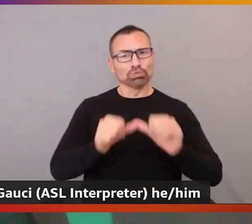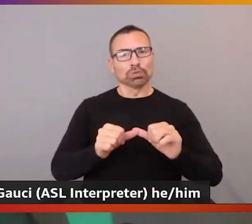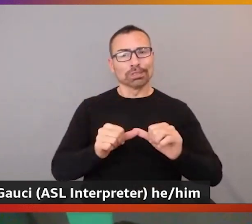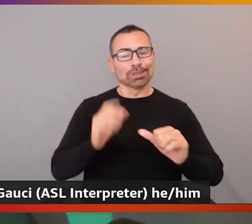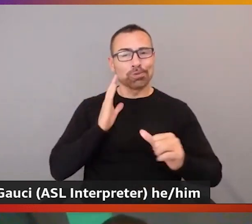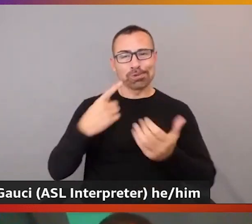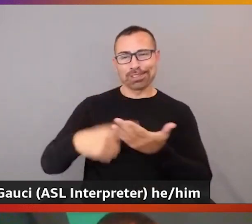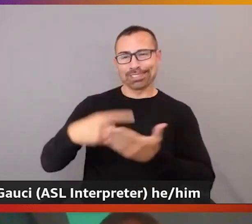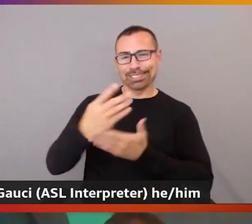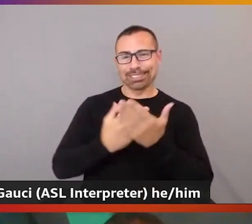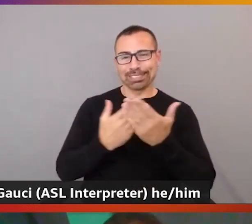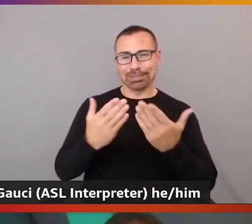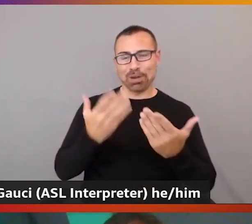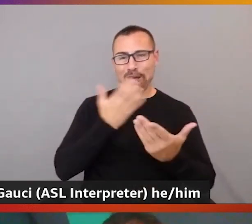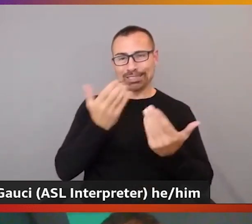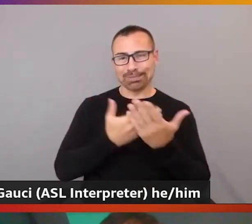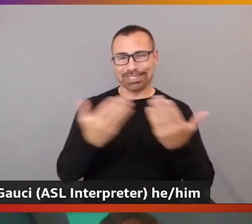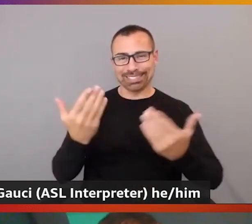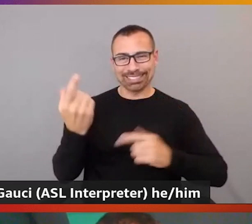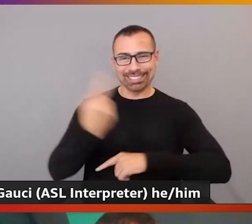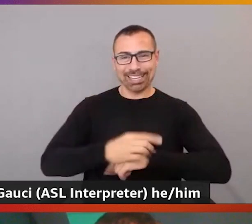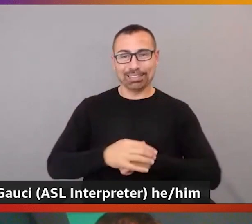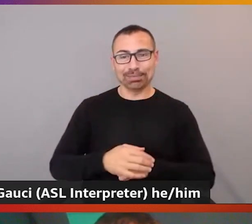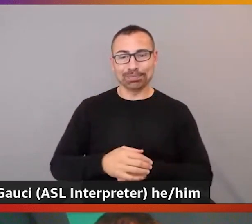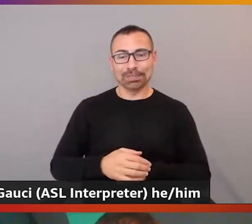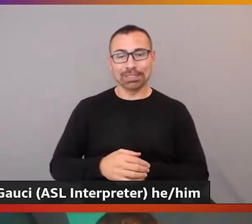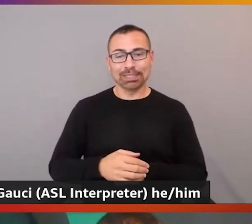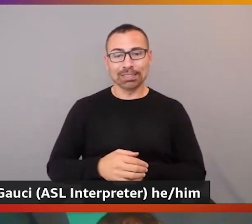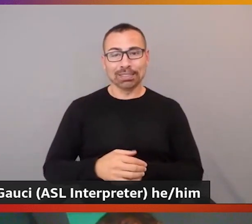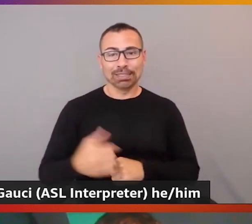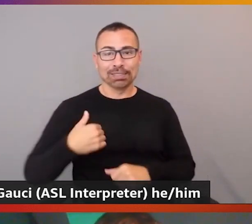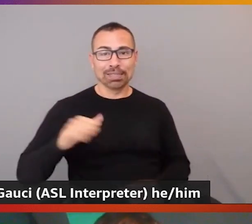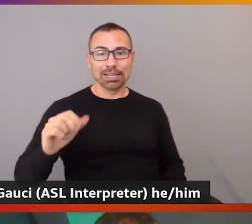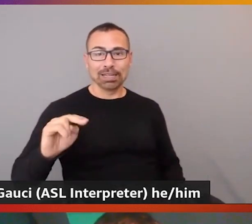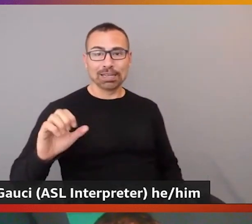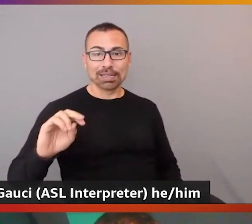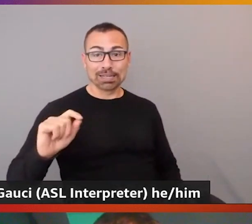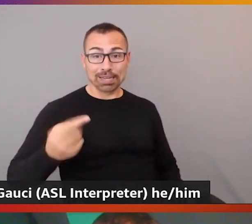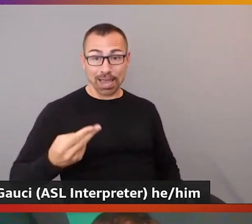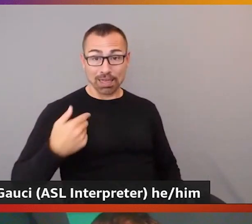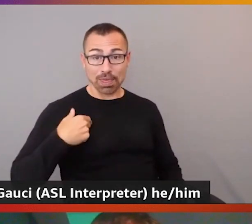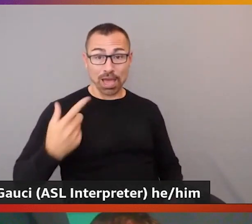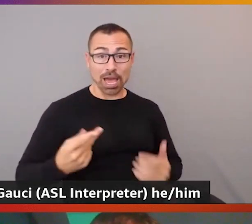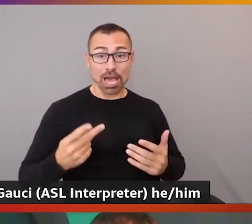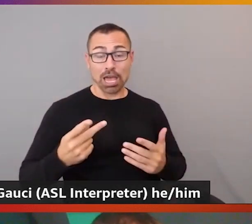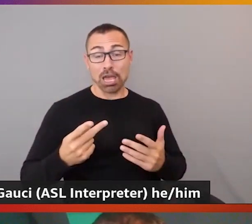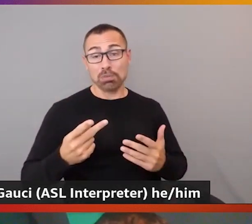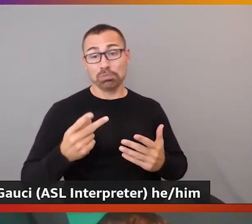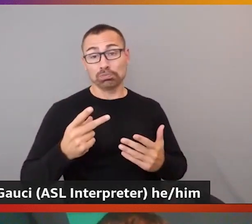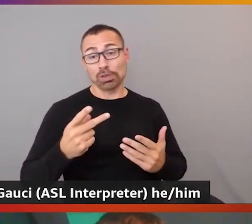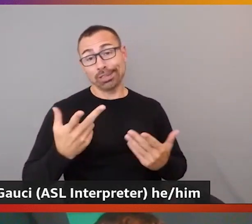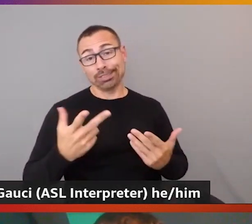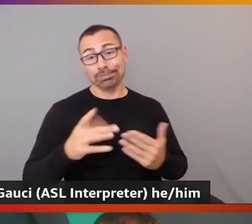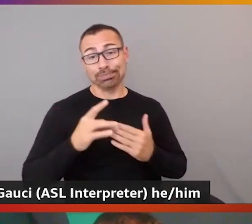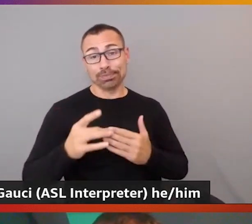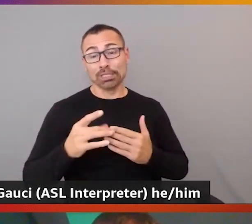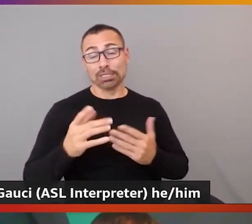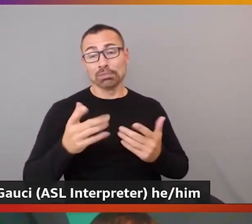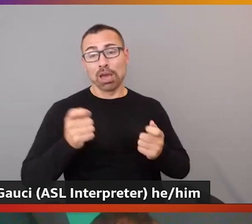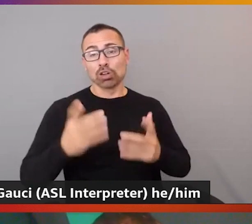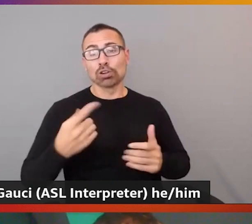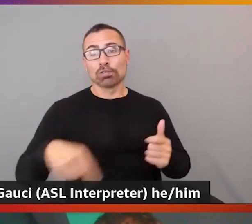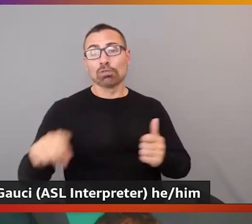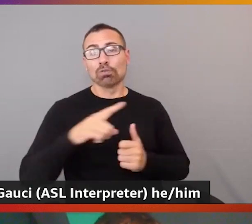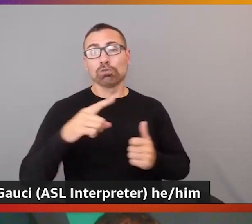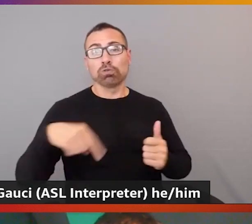Yep. All right. And my name is Anant Vaidyanathan. I'm a principal product manager on the Amazon EFS team. I'm taking